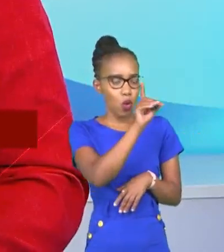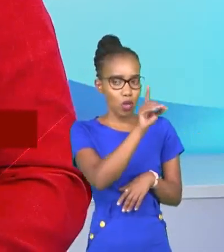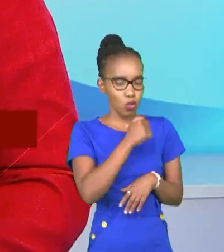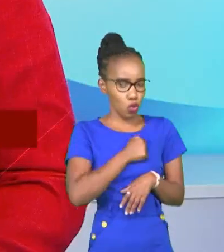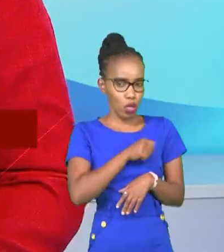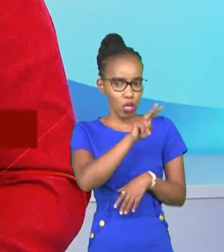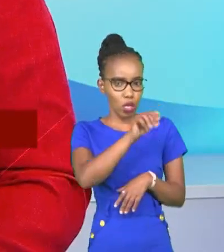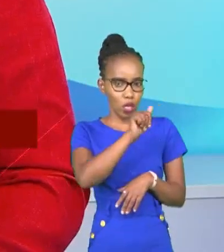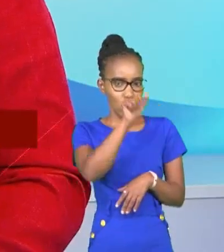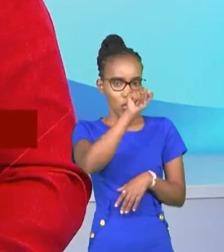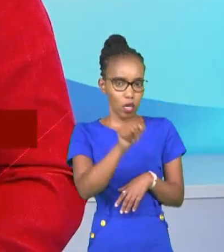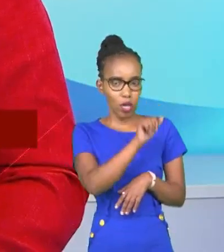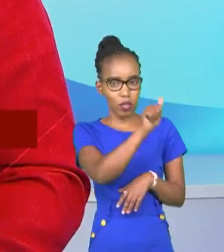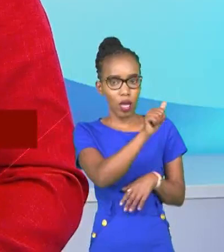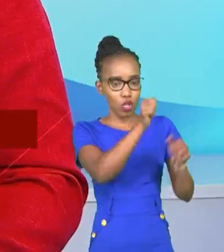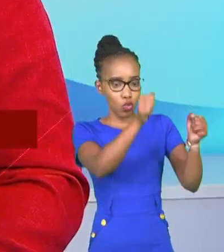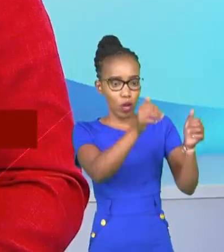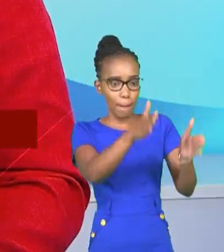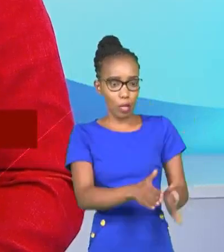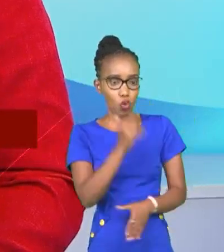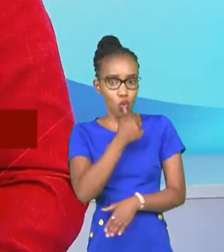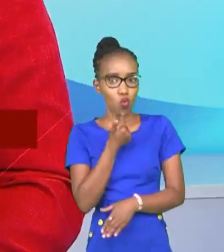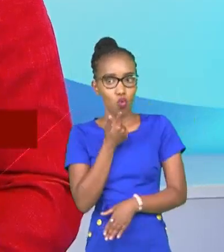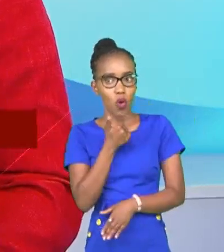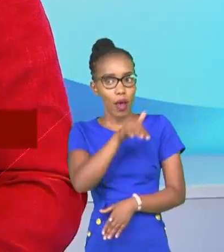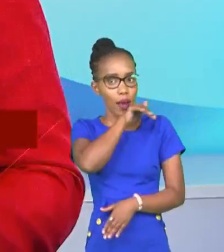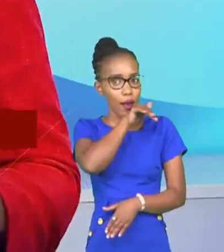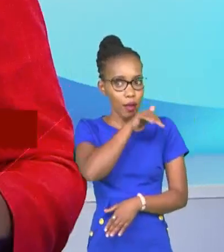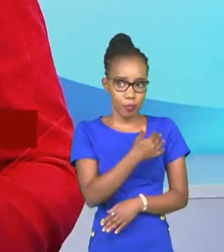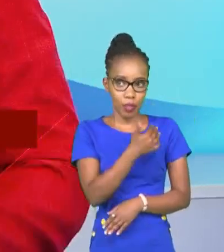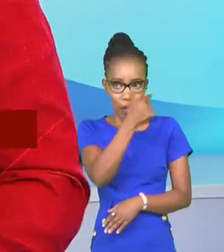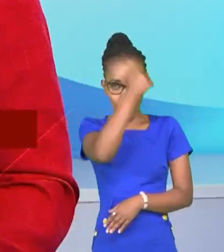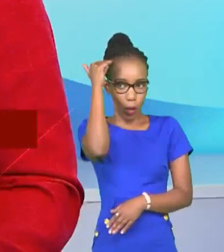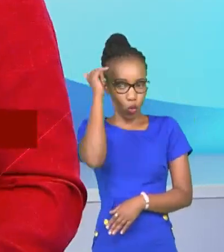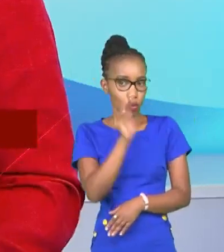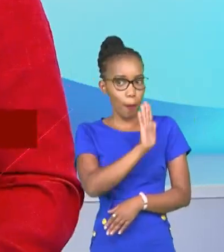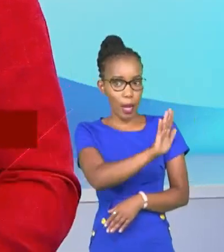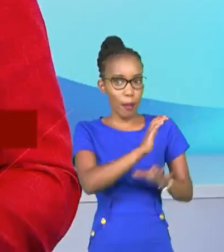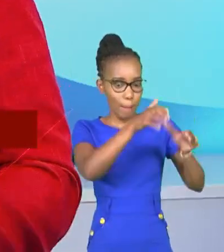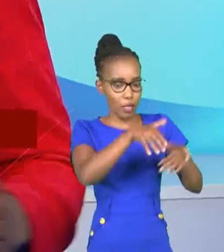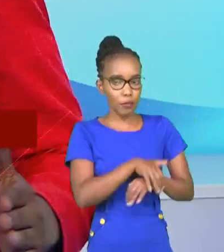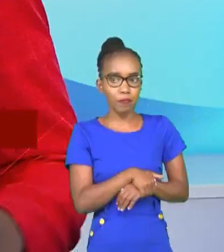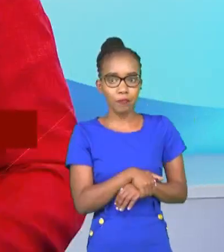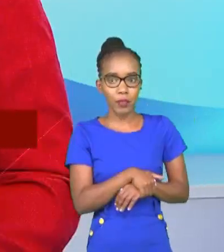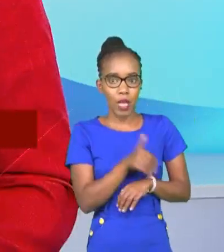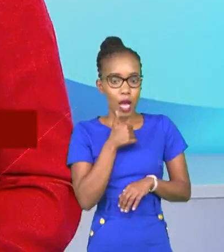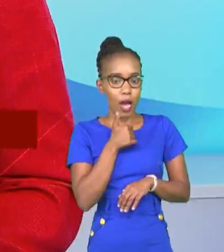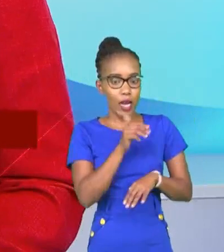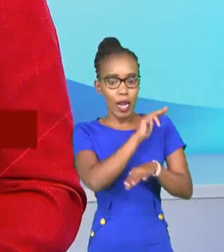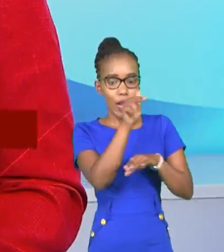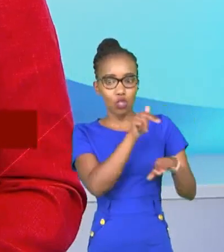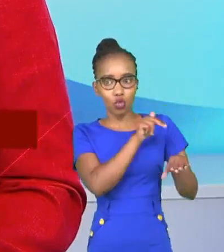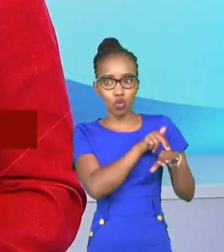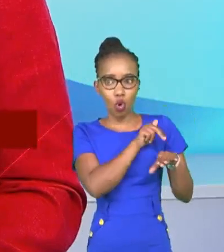the NASA side, the strongest candidate there was Raila Odinga, because of his party. He had a national